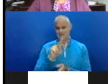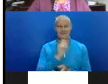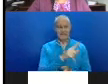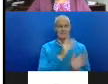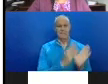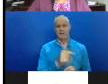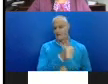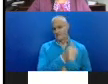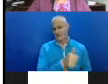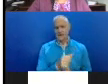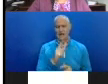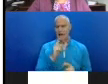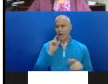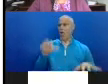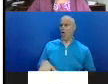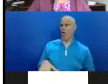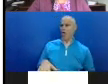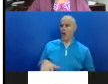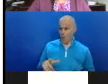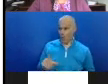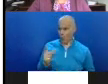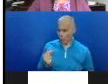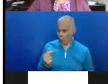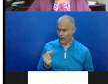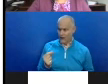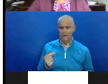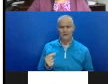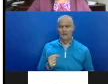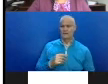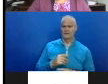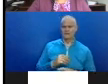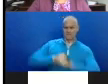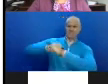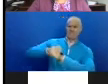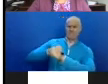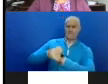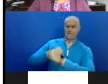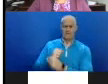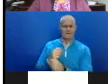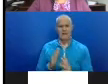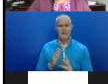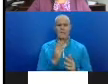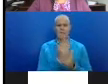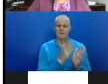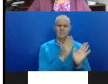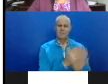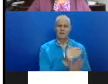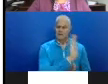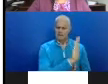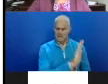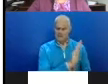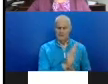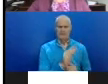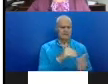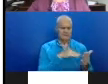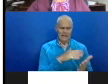that. That can't be like shock value every time he hears something where he's going to move into defensiveness. So this is part of this, is preparing him in terms of studying the